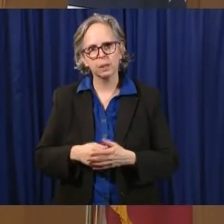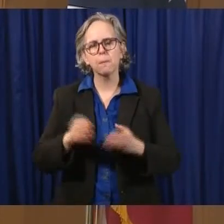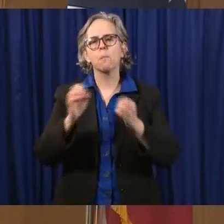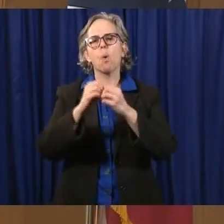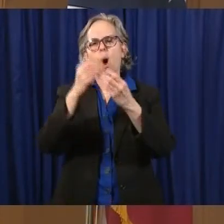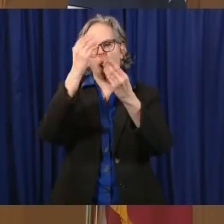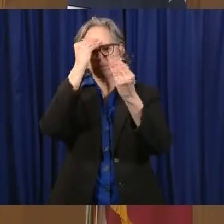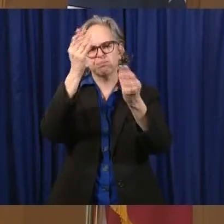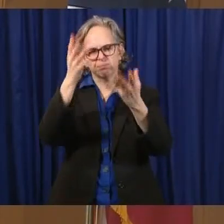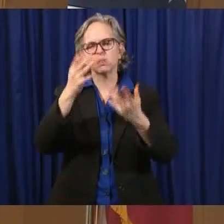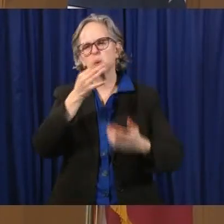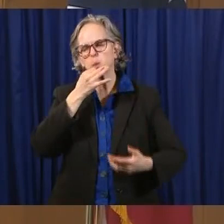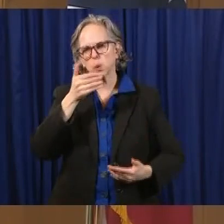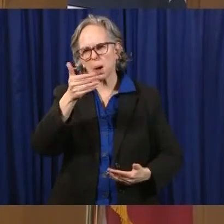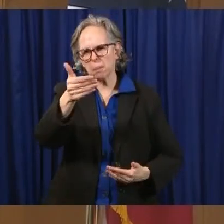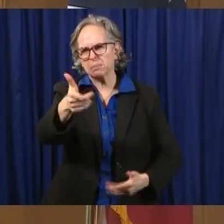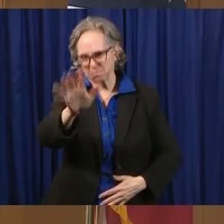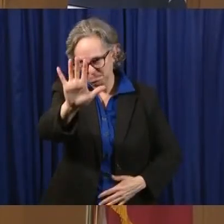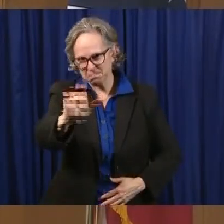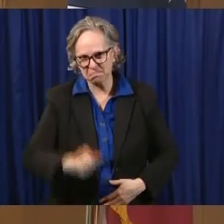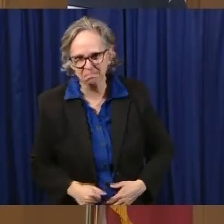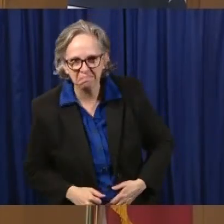days.